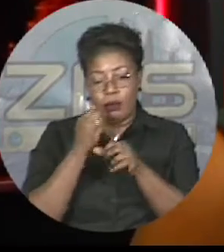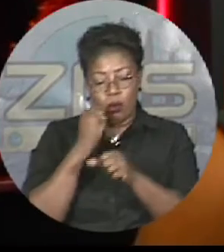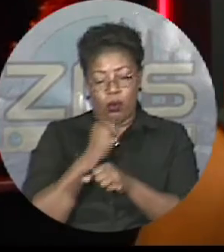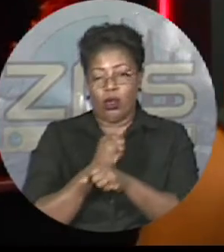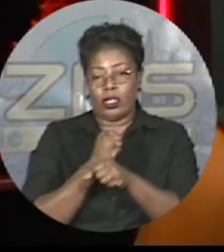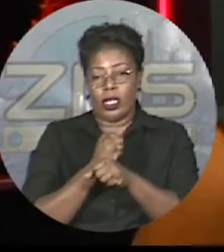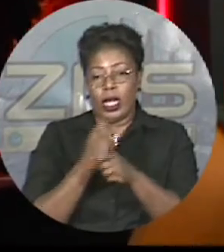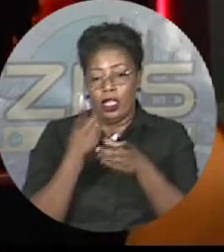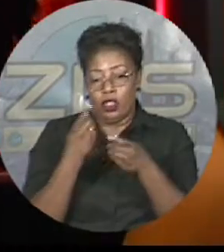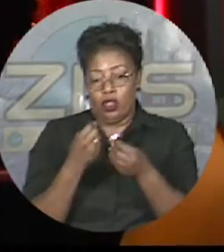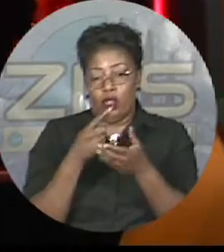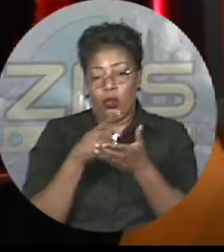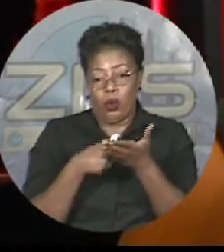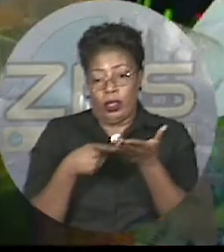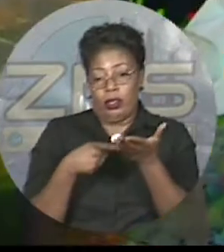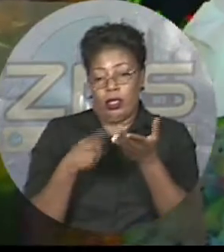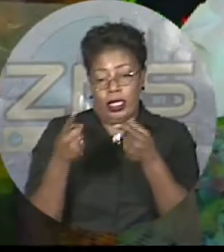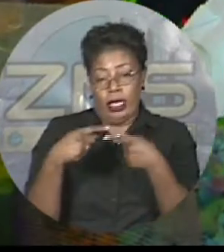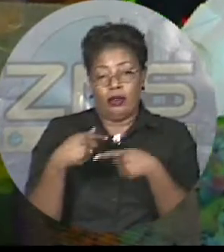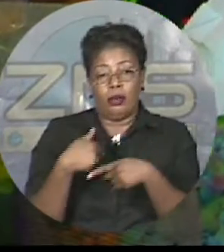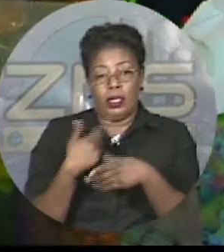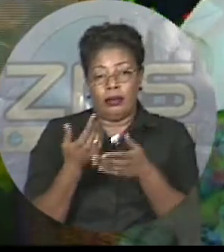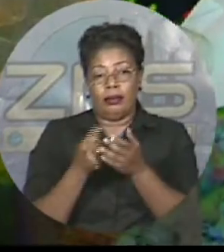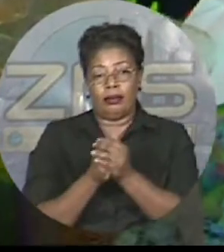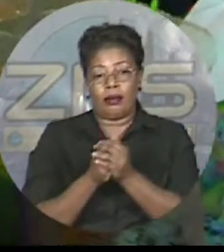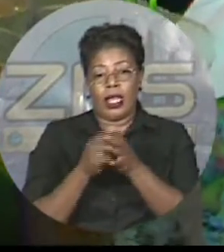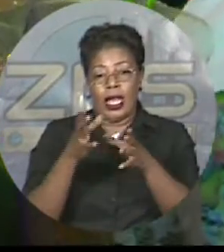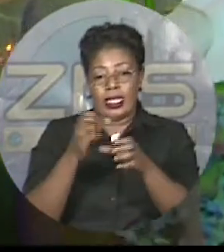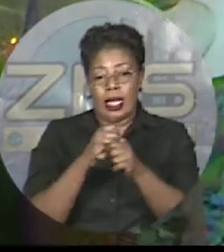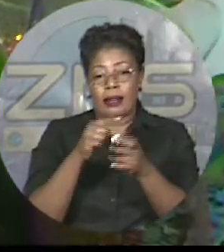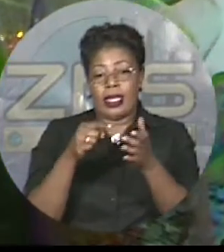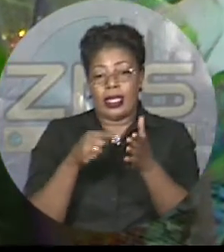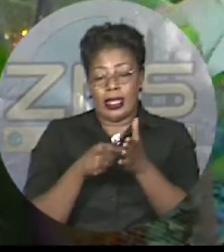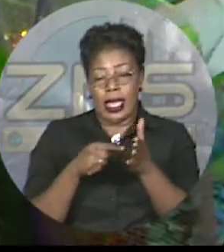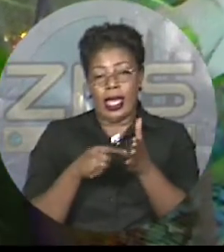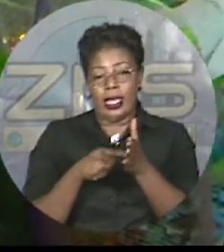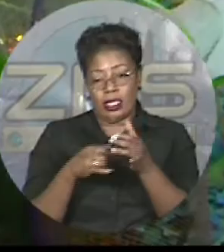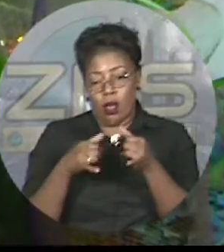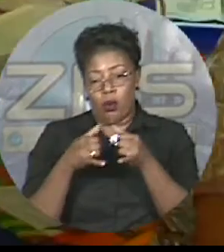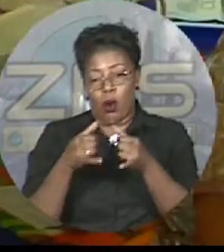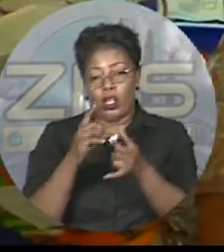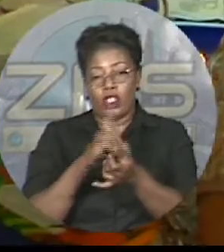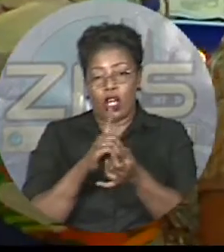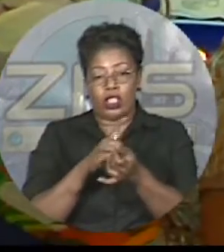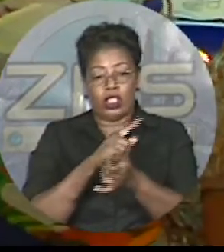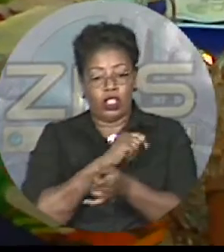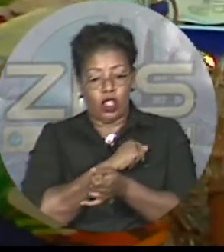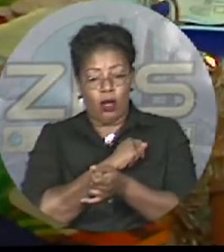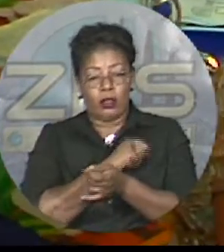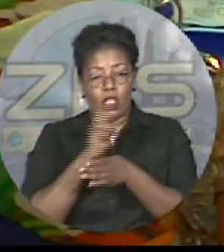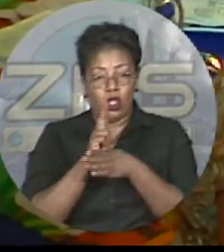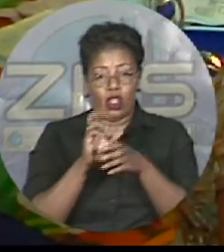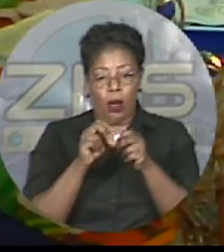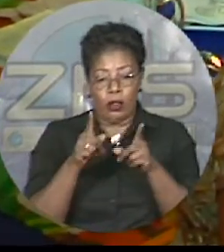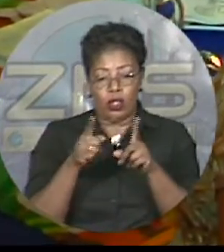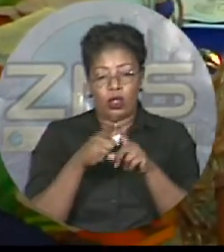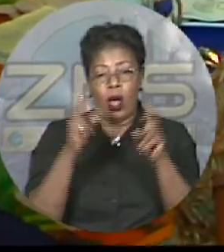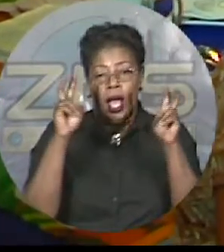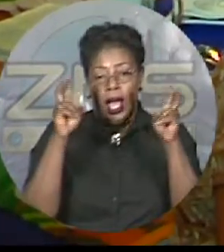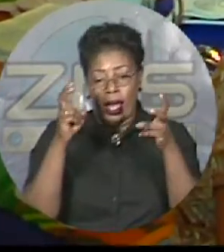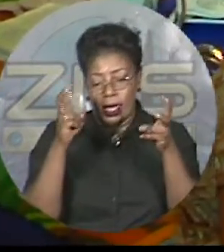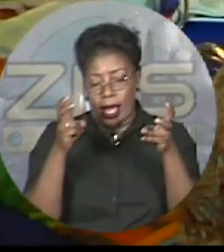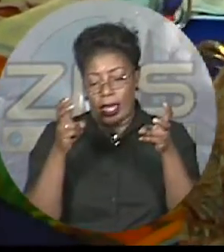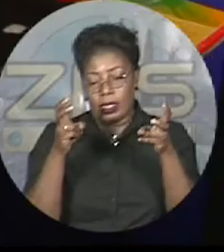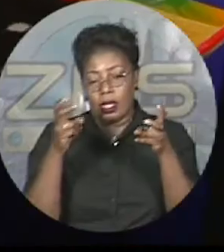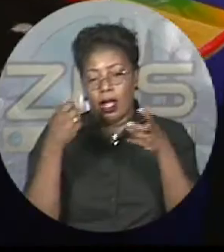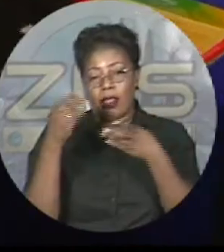whatever was assigned to my hand to do. While accepting the honor, Dr. Thompson used the opportunity to highlight the plight of